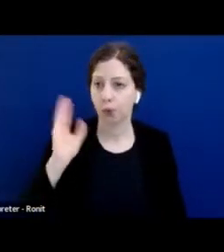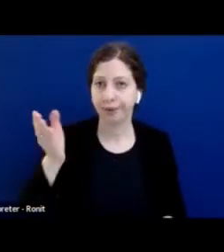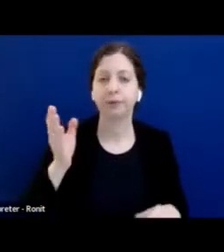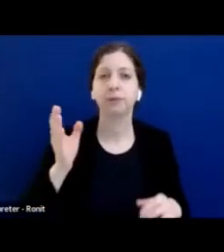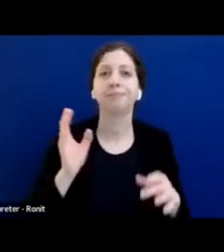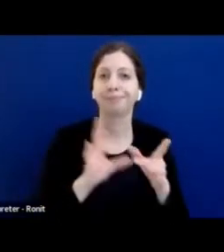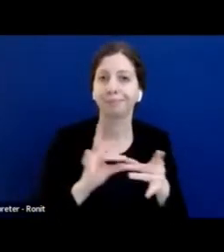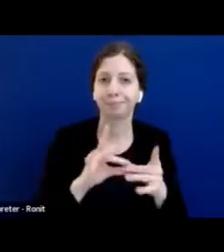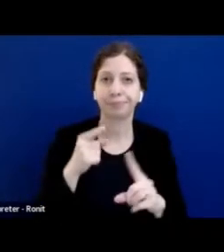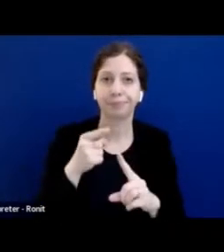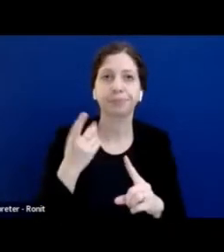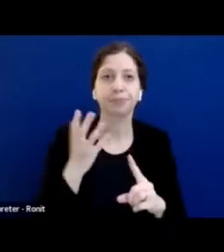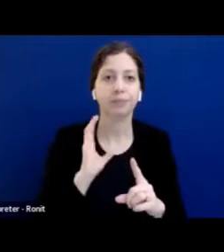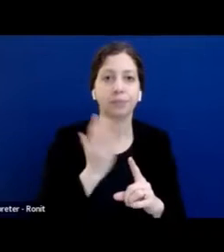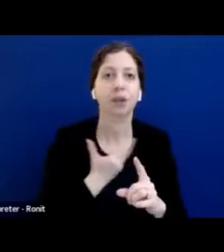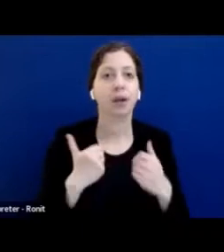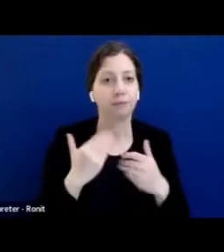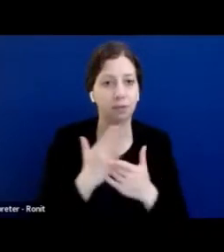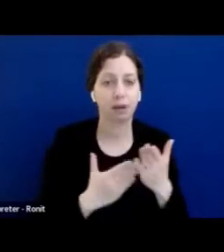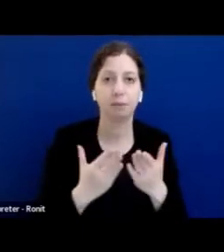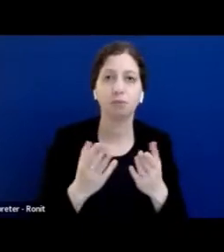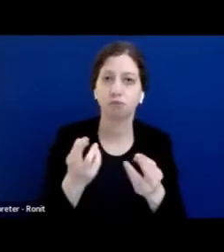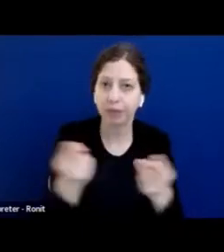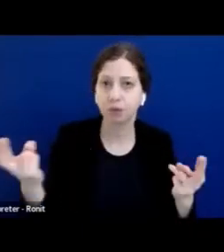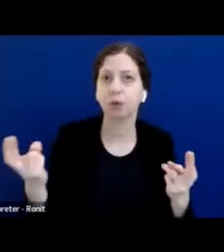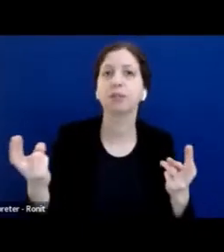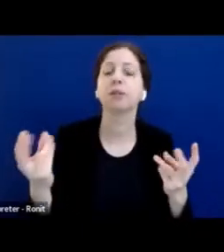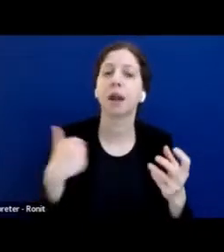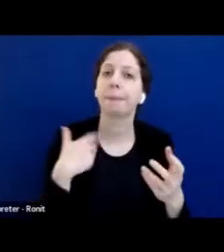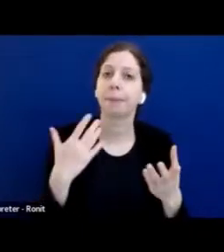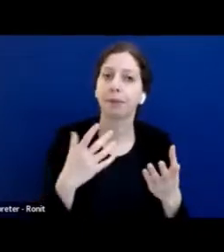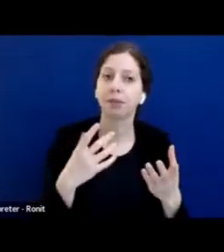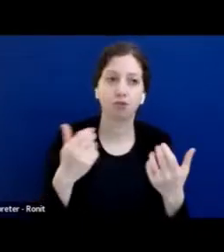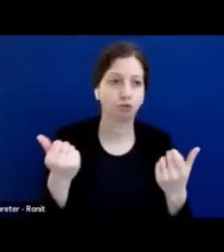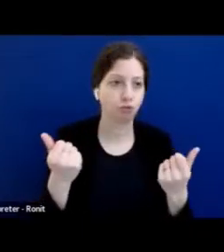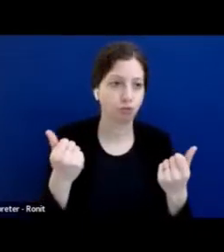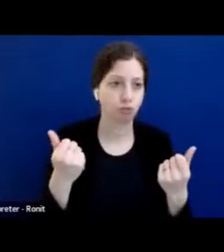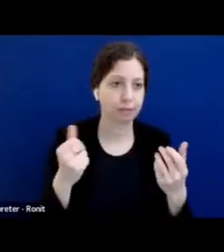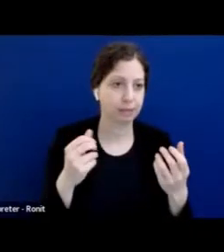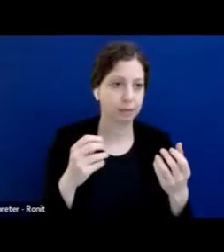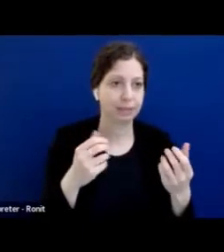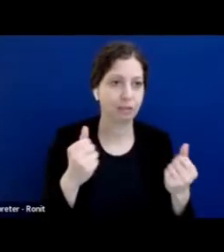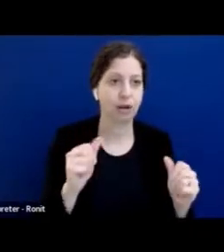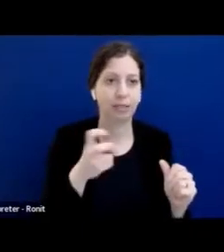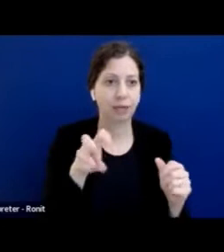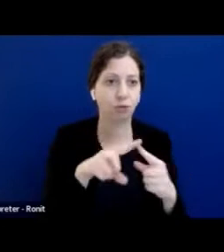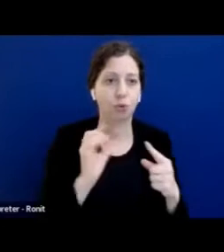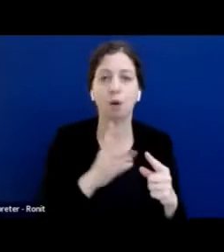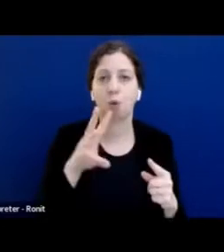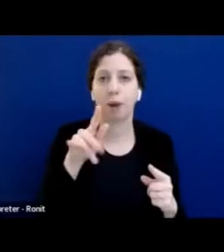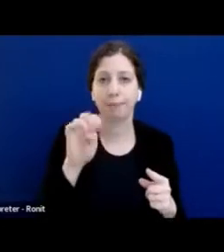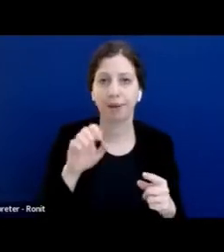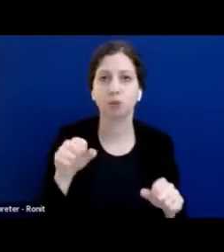of our, we actually have some materials and some resources around here that I might actually try to take you to our website real quick that you can see. But this is